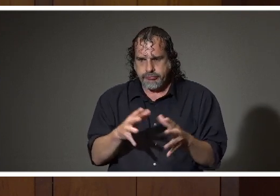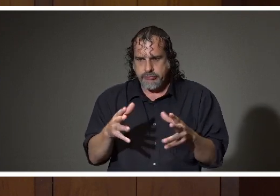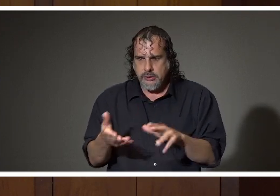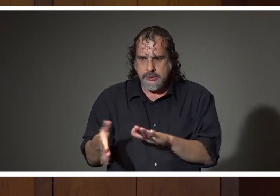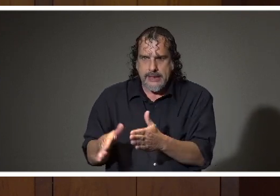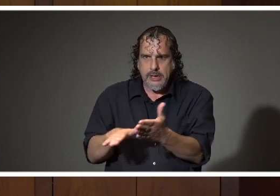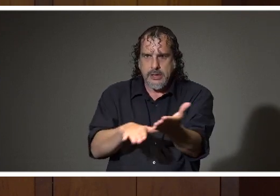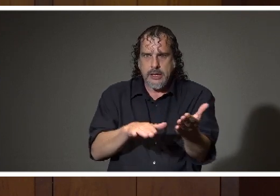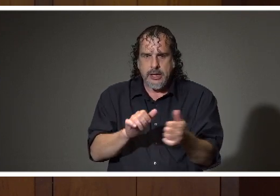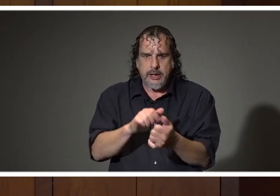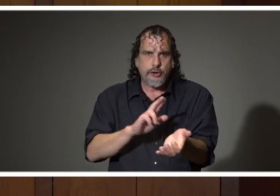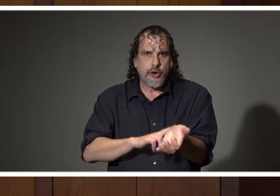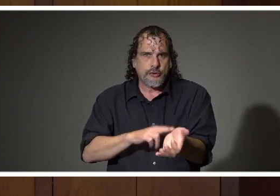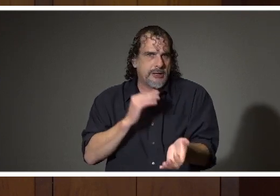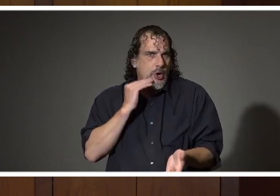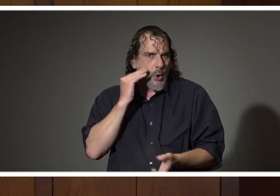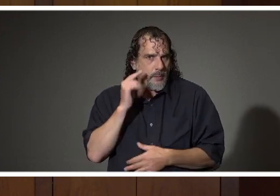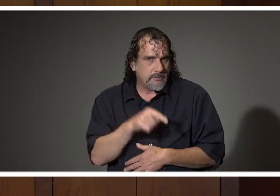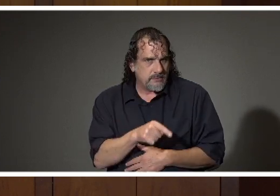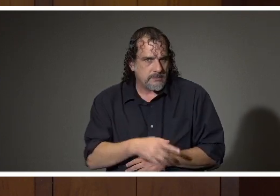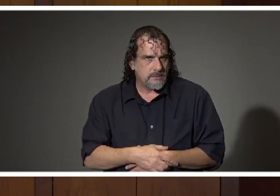in long-term care facilities, if at all?